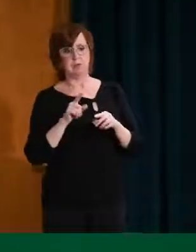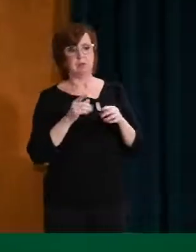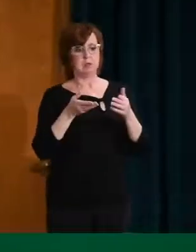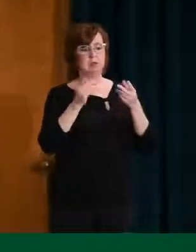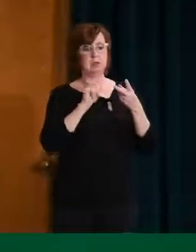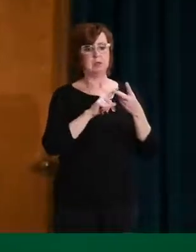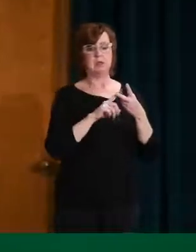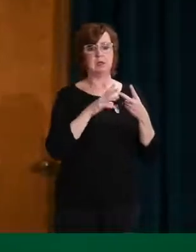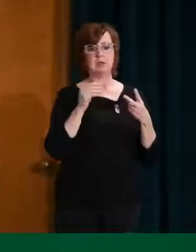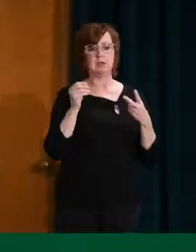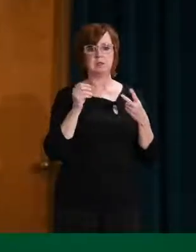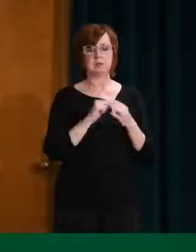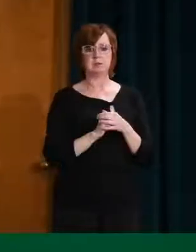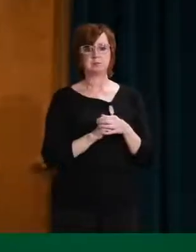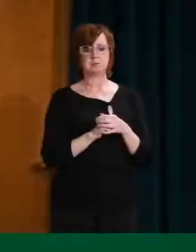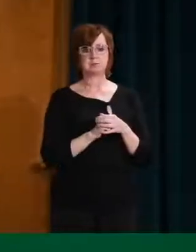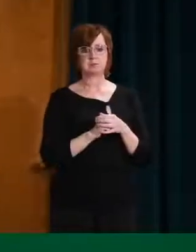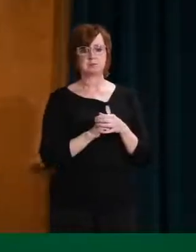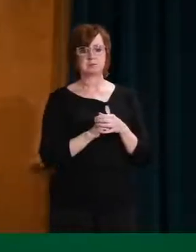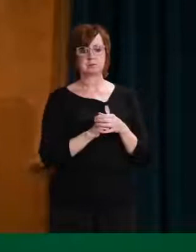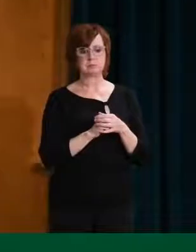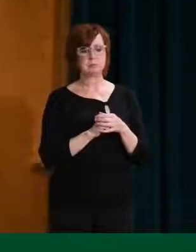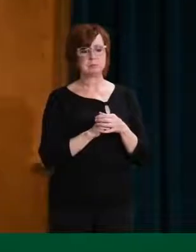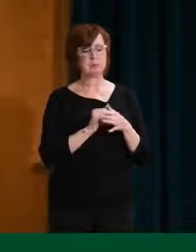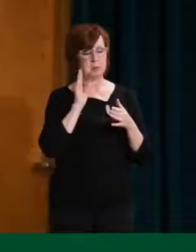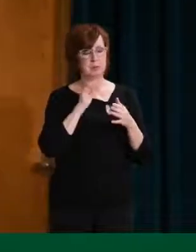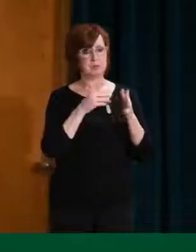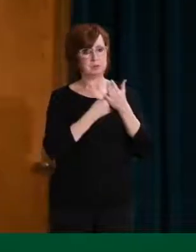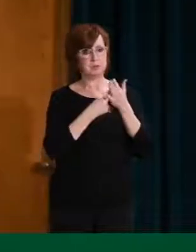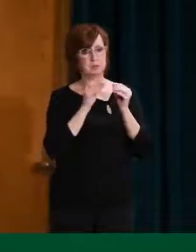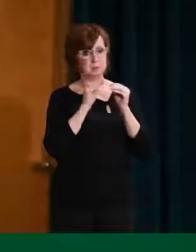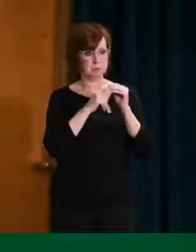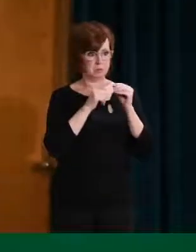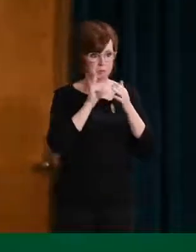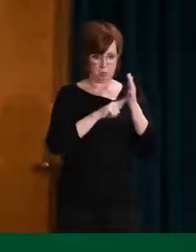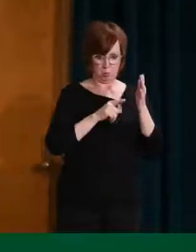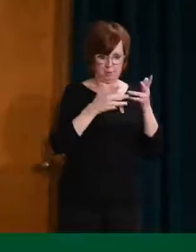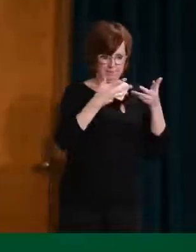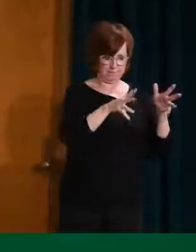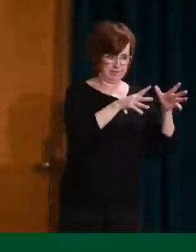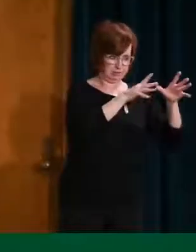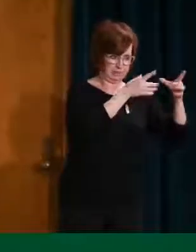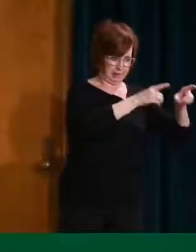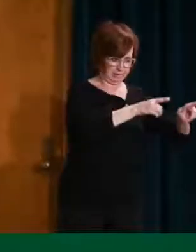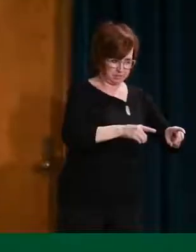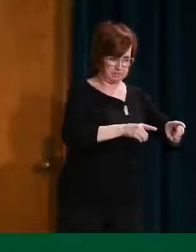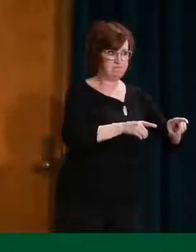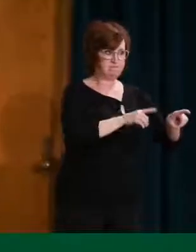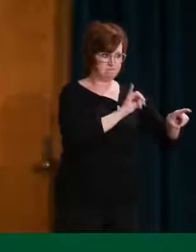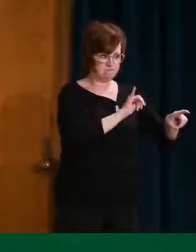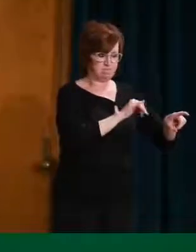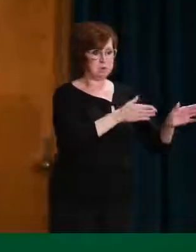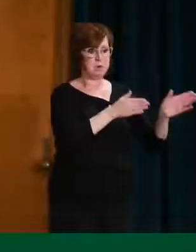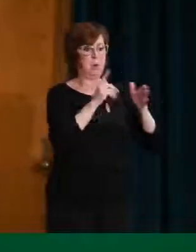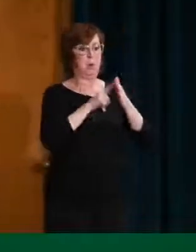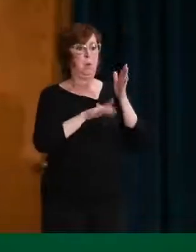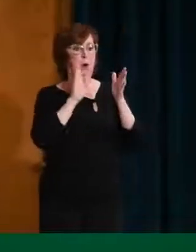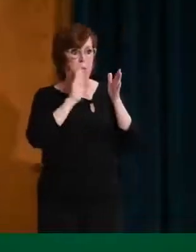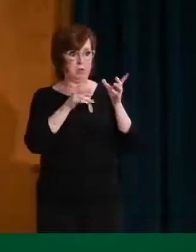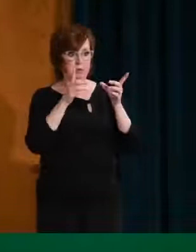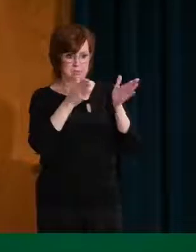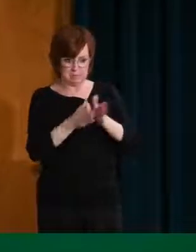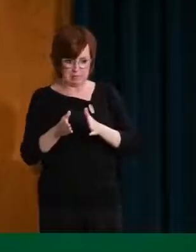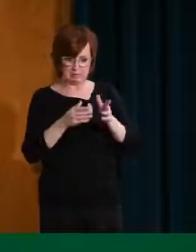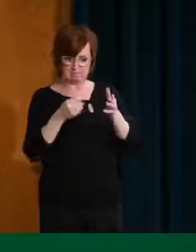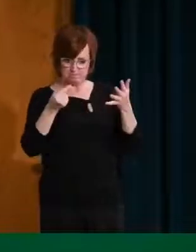exact question: is what are we doing? What have we done? So already that with some of the reductions in elective type of procedures like surgery and